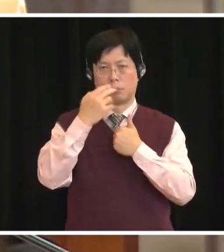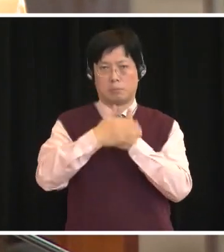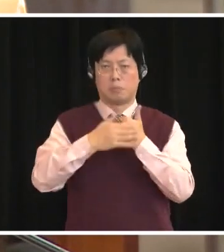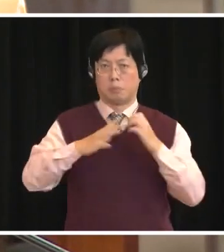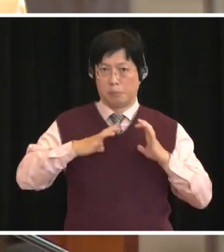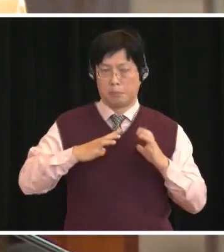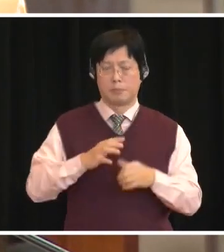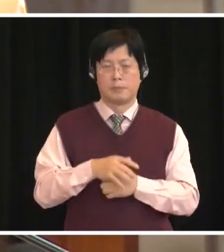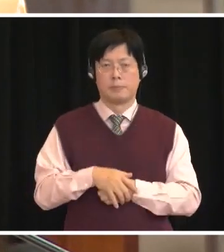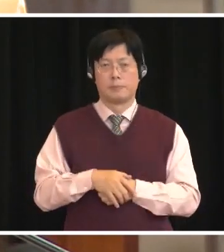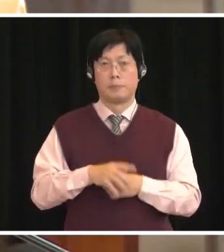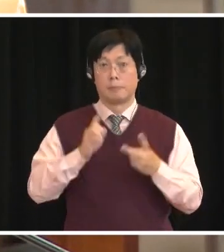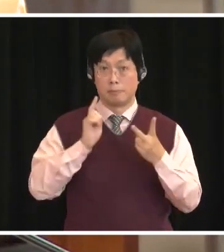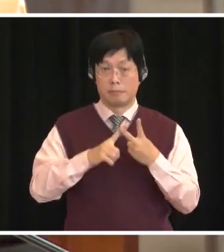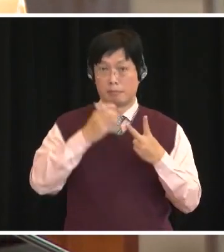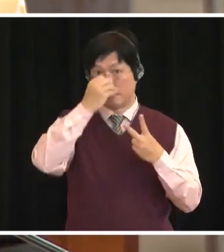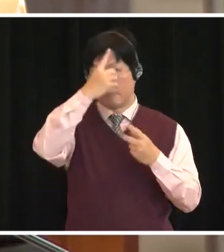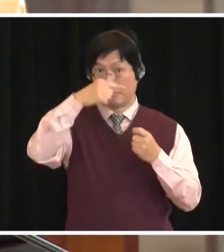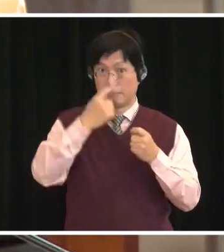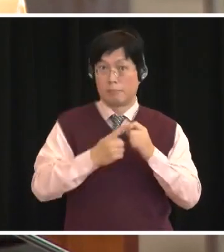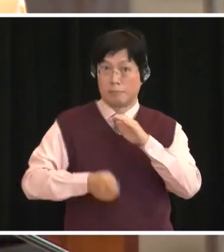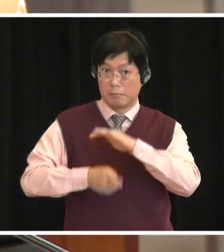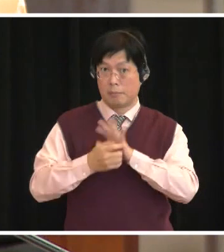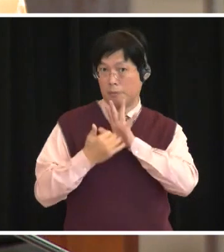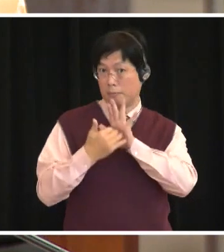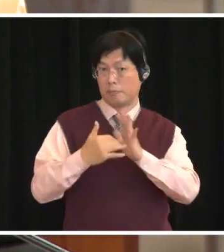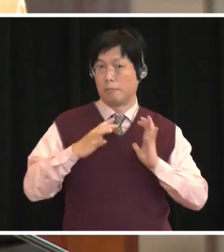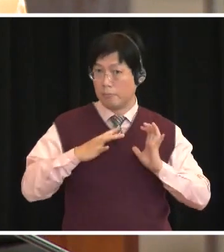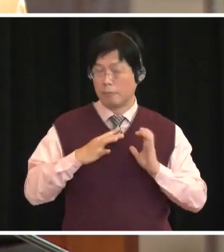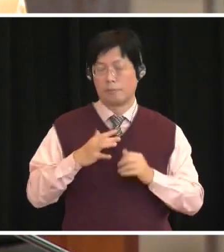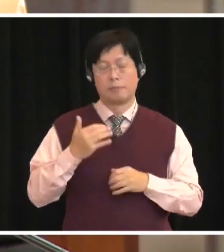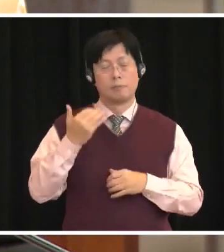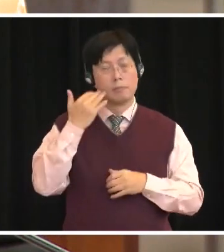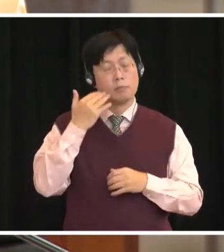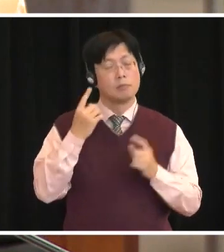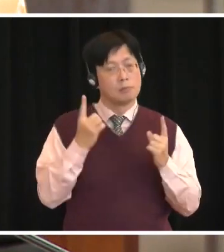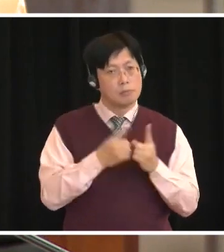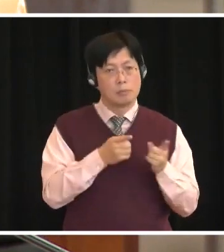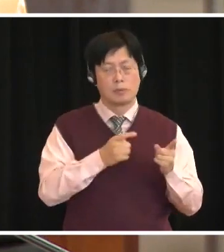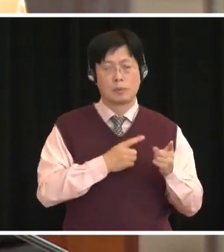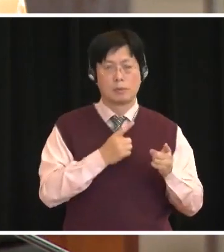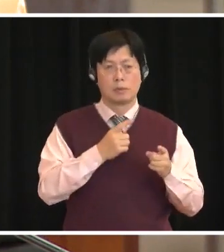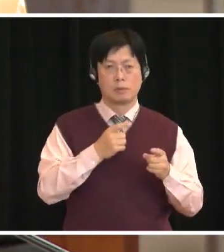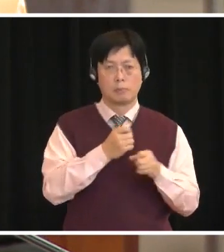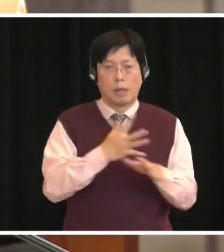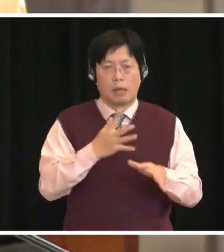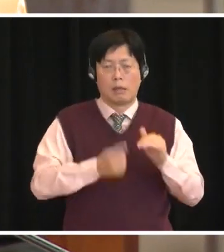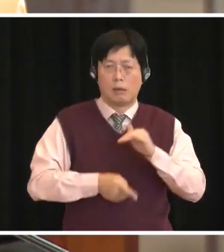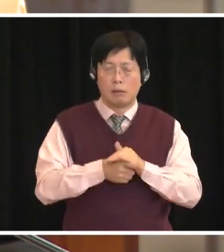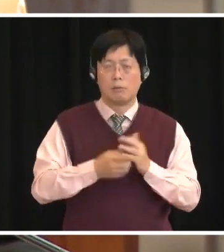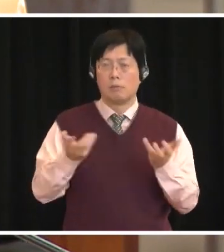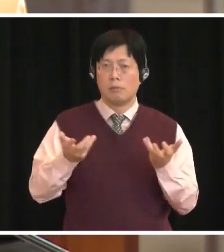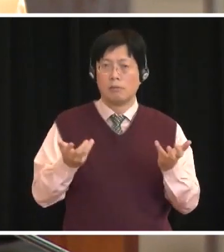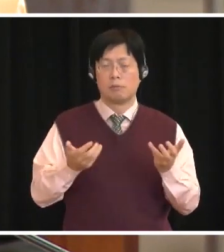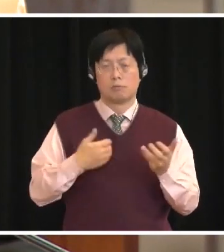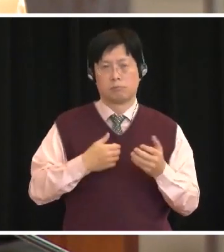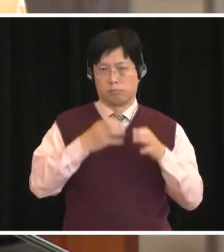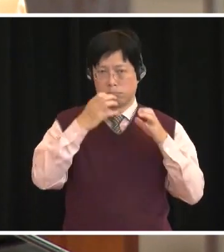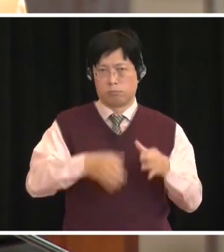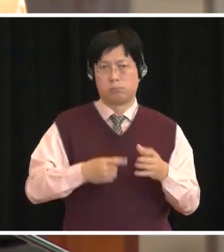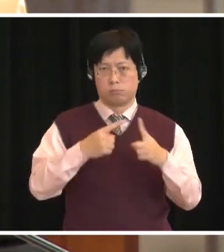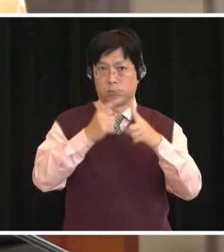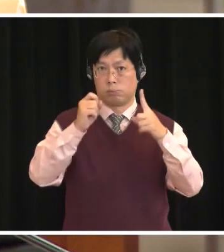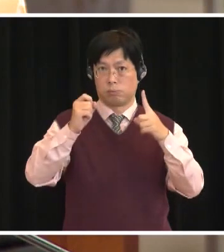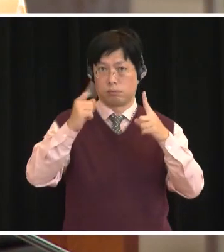juvenile victims of severe crimes. We also have juvenile crime prevention